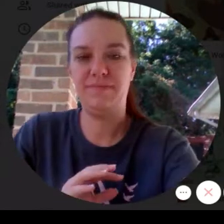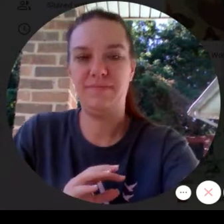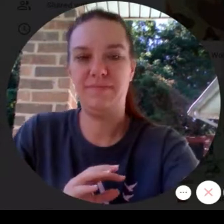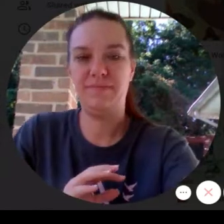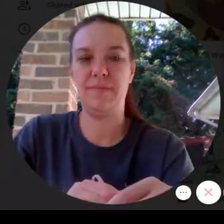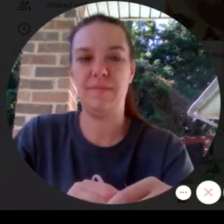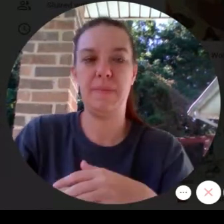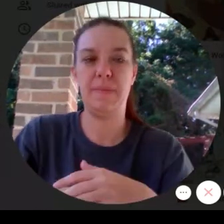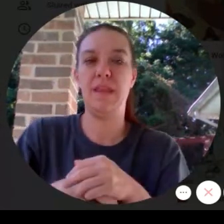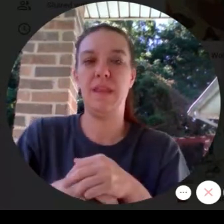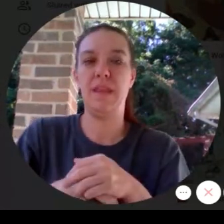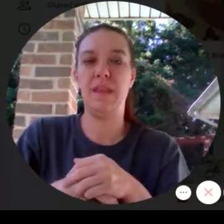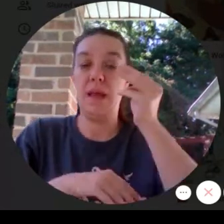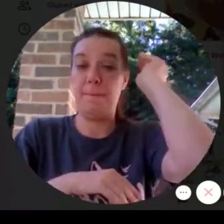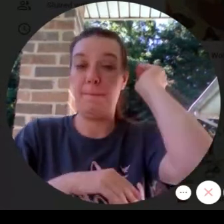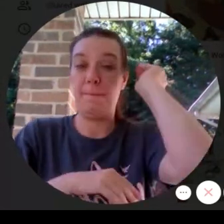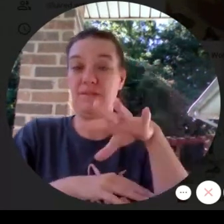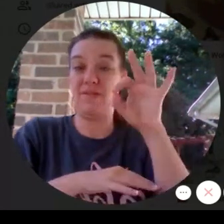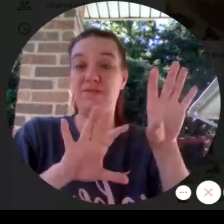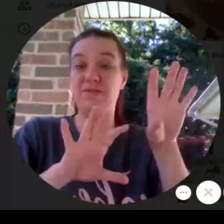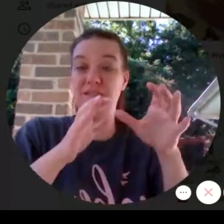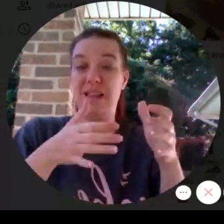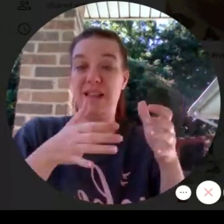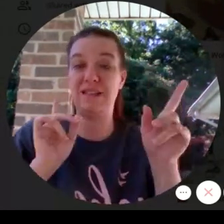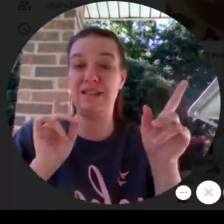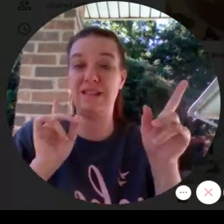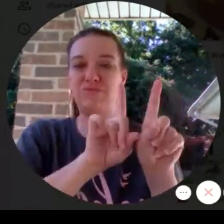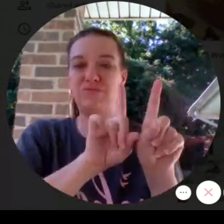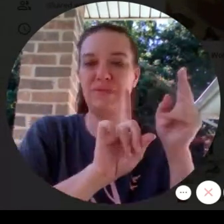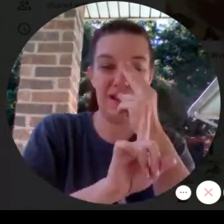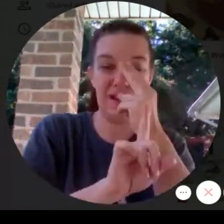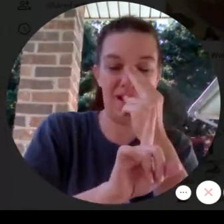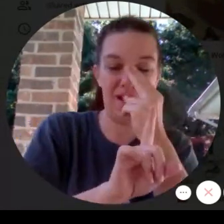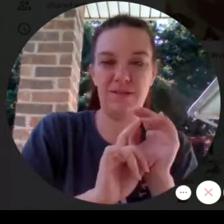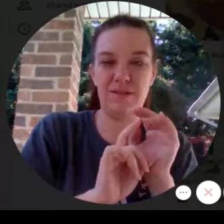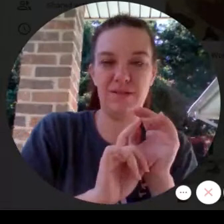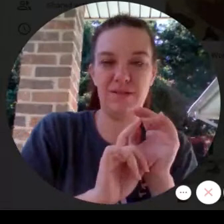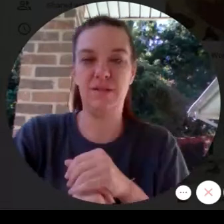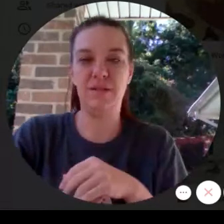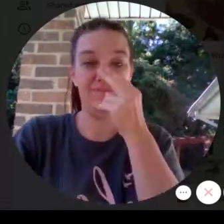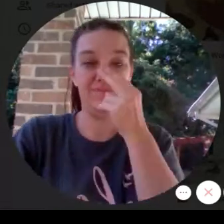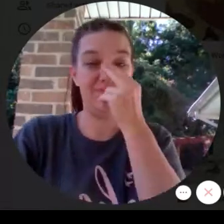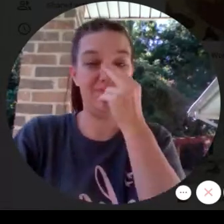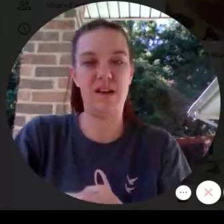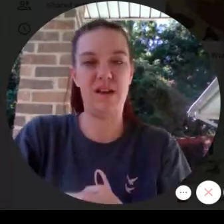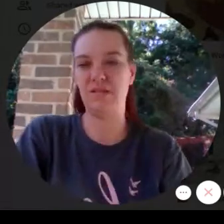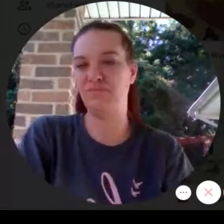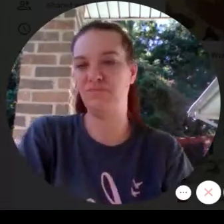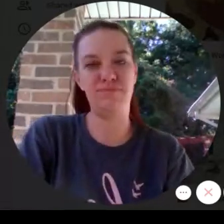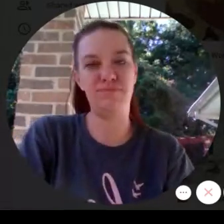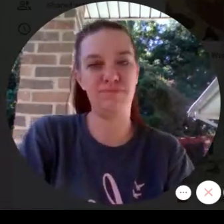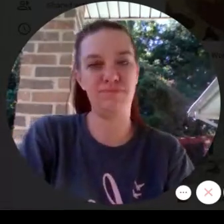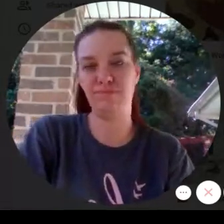to Niles. Miles nodded. Niles shook his head.